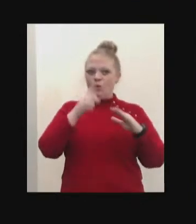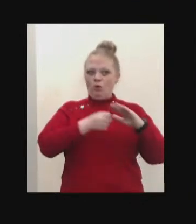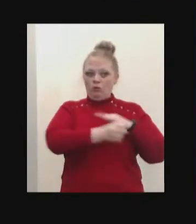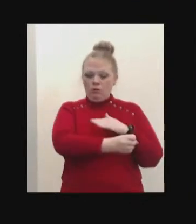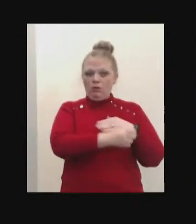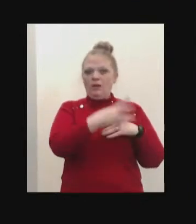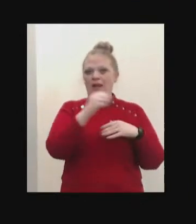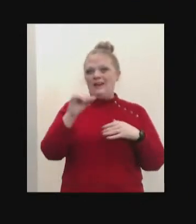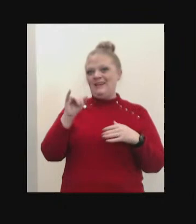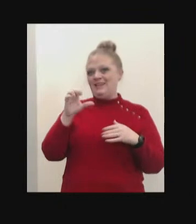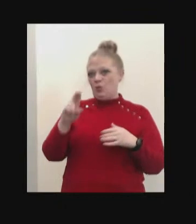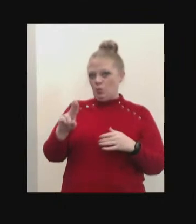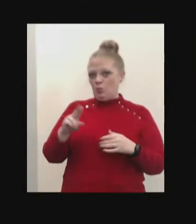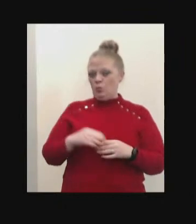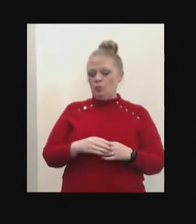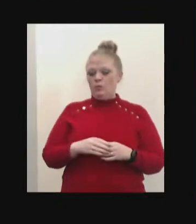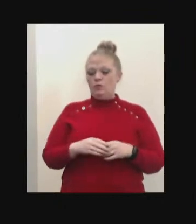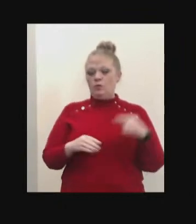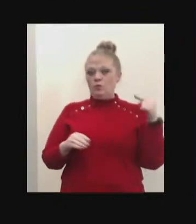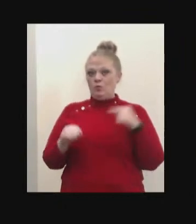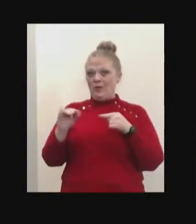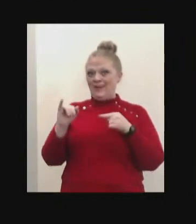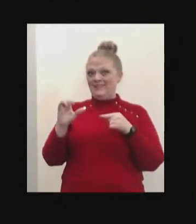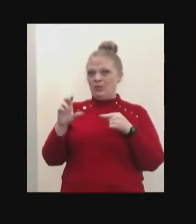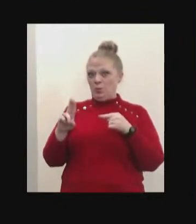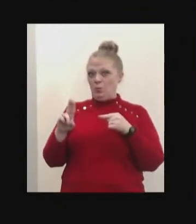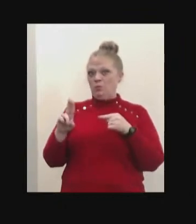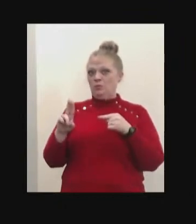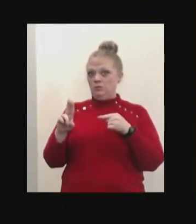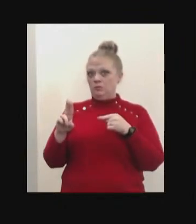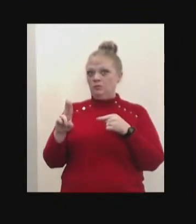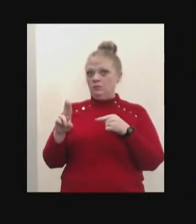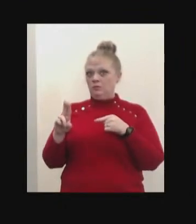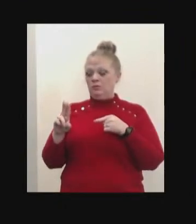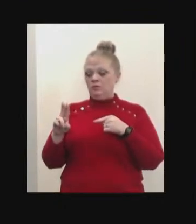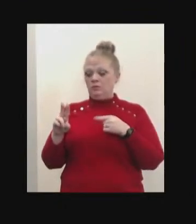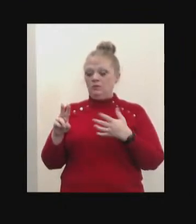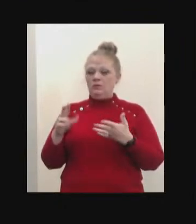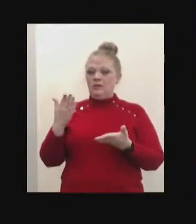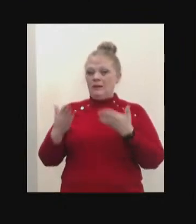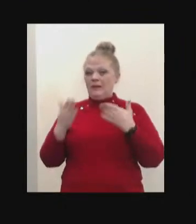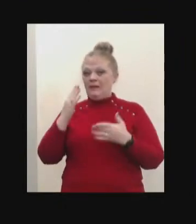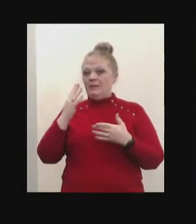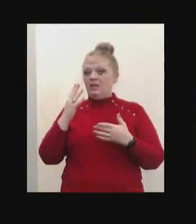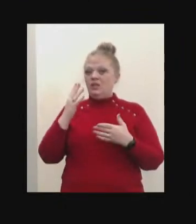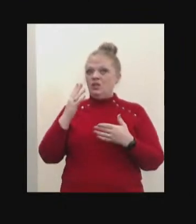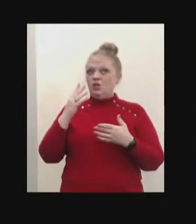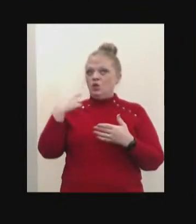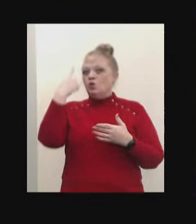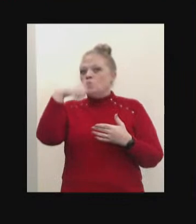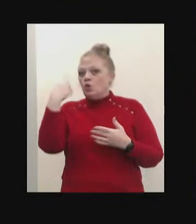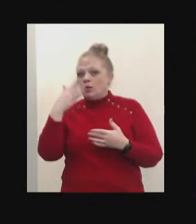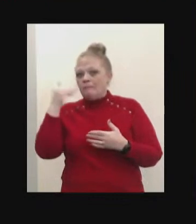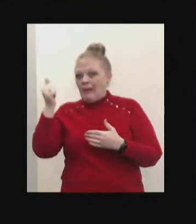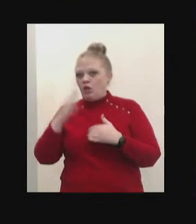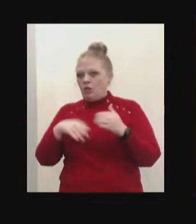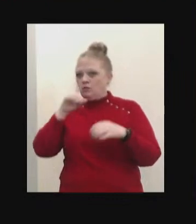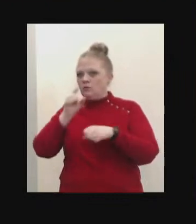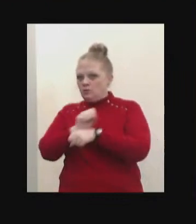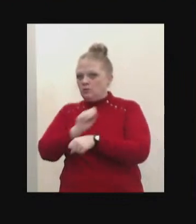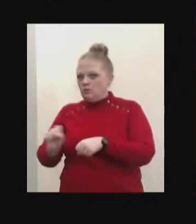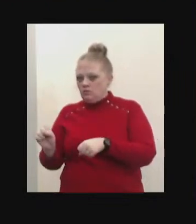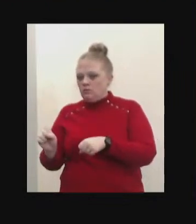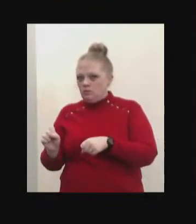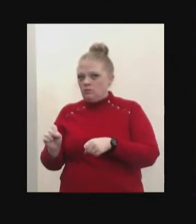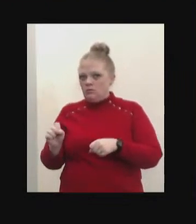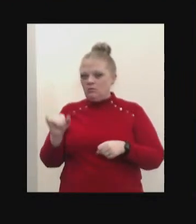note is the ICU numbers. The ICU numbers probably look better than they are because the ICU numbers at some of